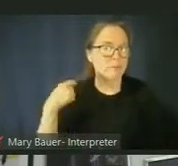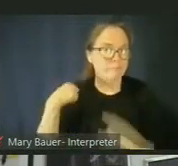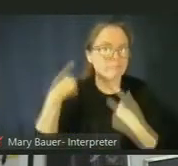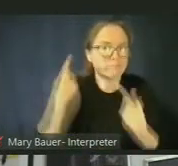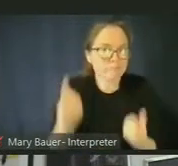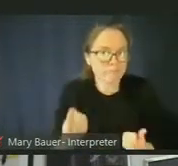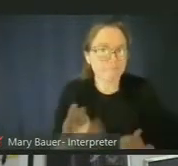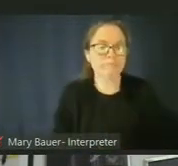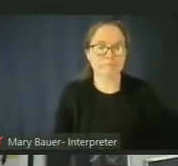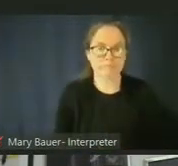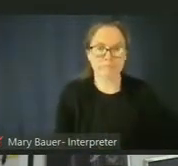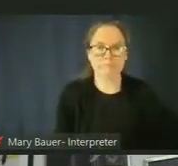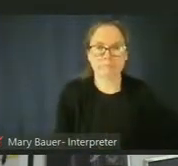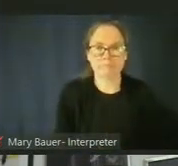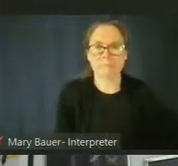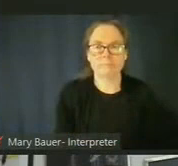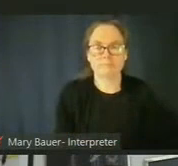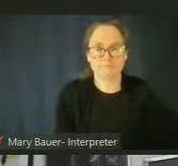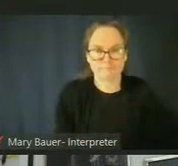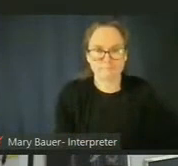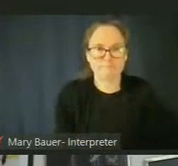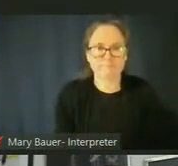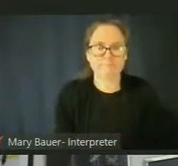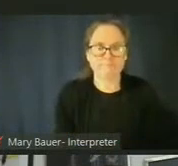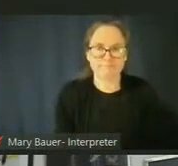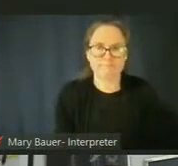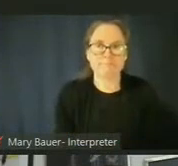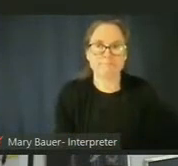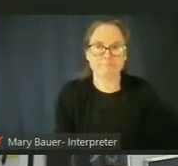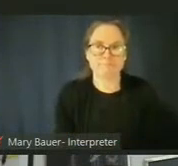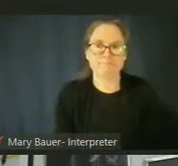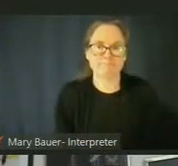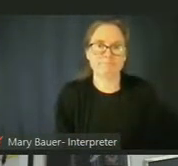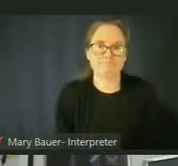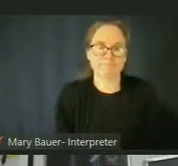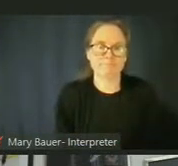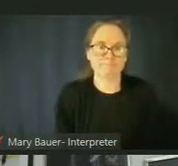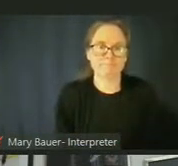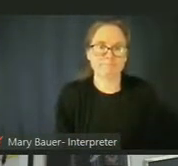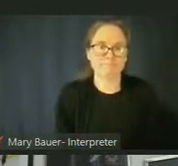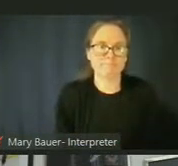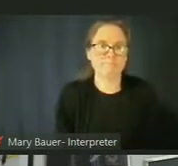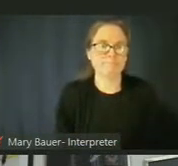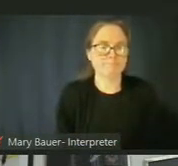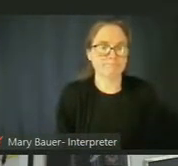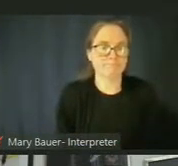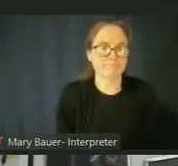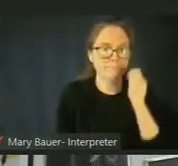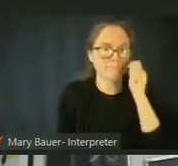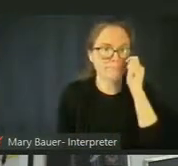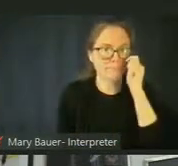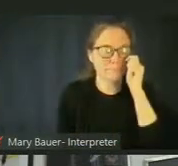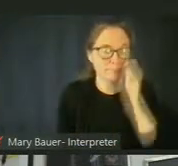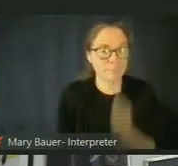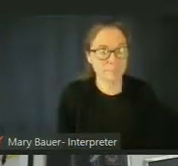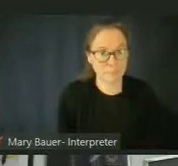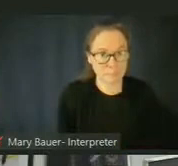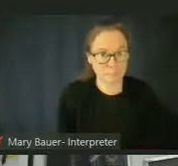that have been gone to full scale in the public. Next slide.